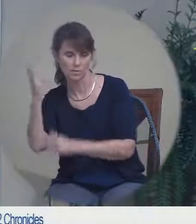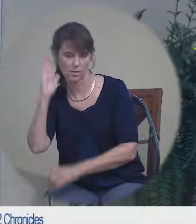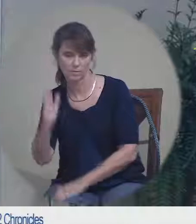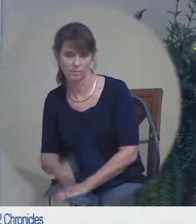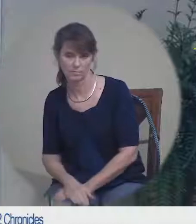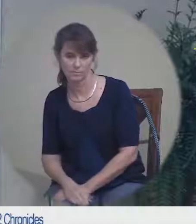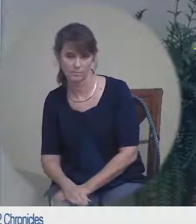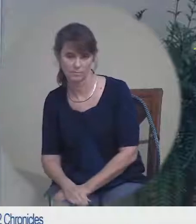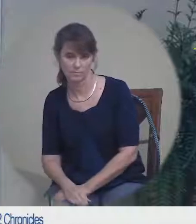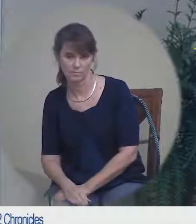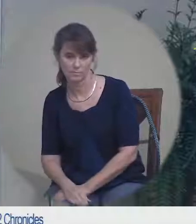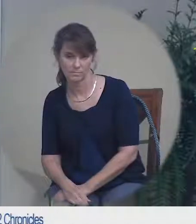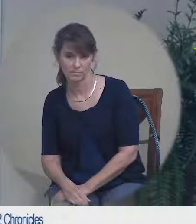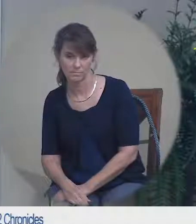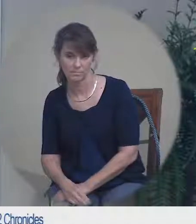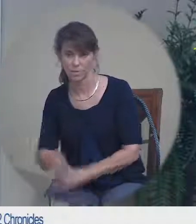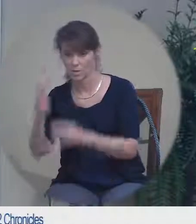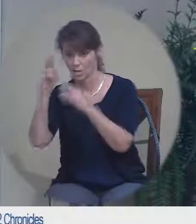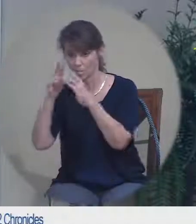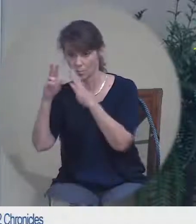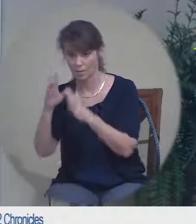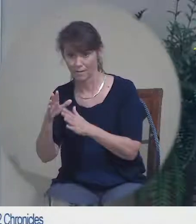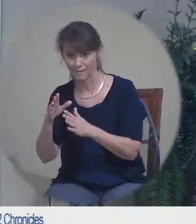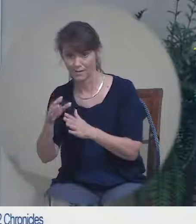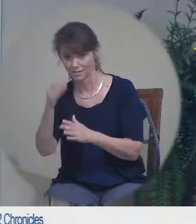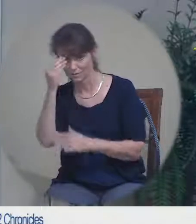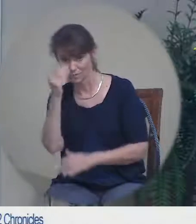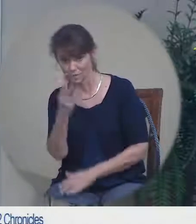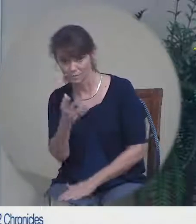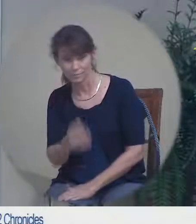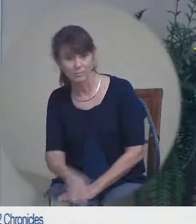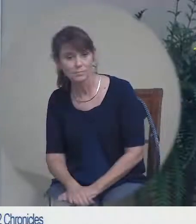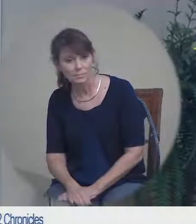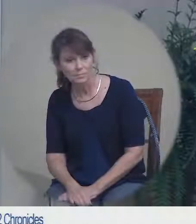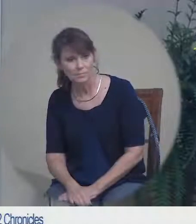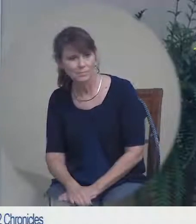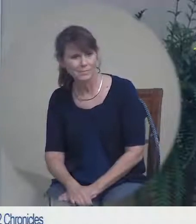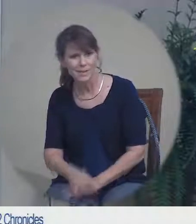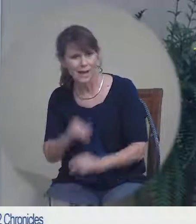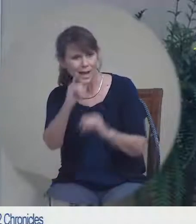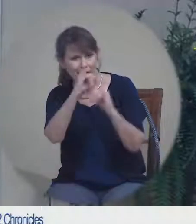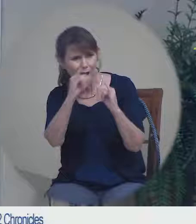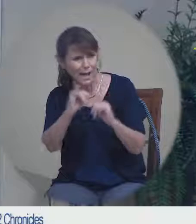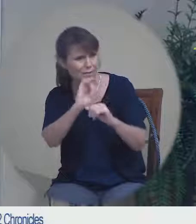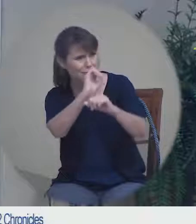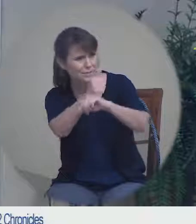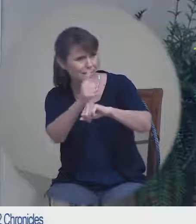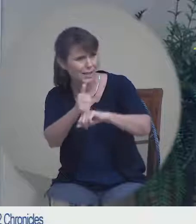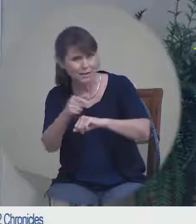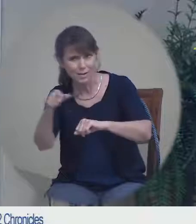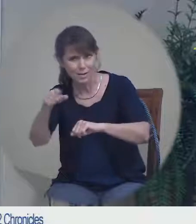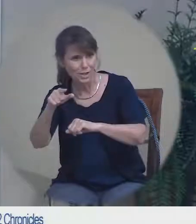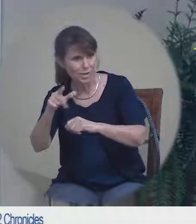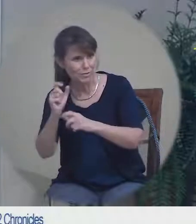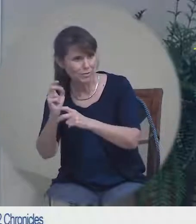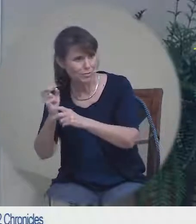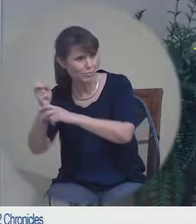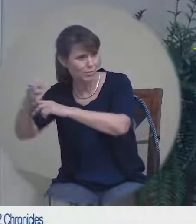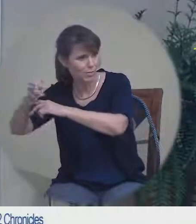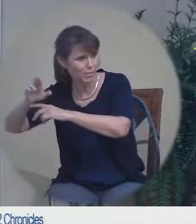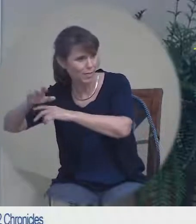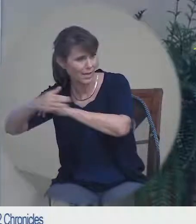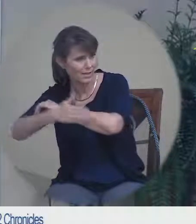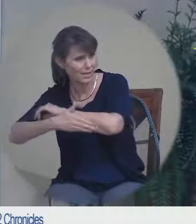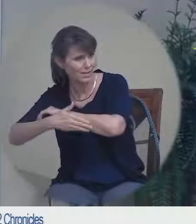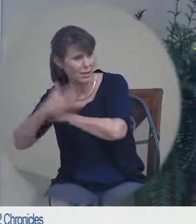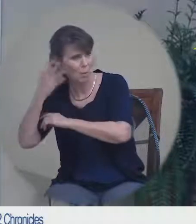you see what the man of God said to him? I mean, he set up these idols and he said, that makes no sense. Didn't you just defeat this nation? Why would you turn around